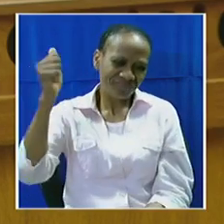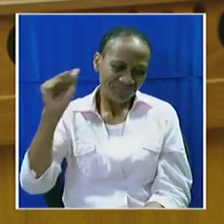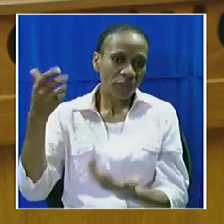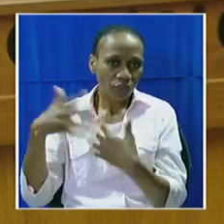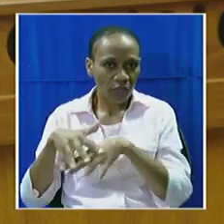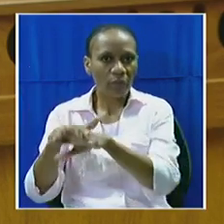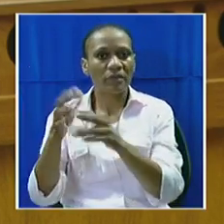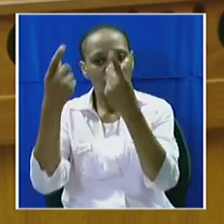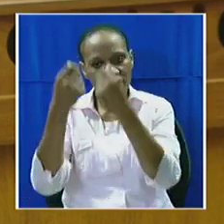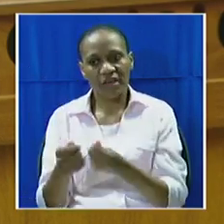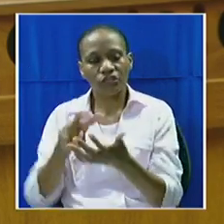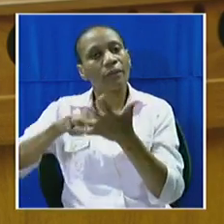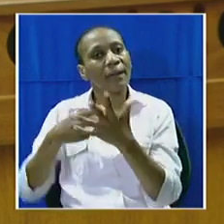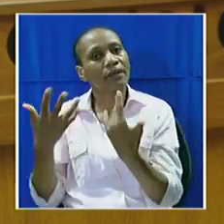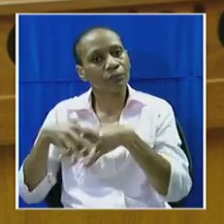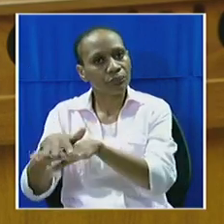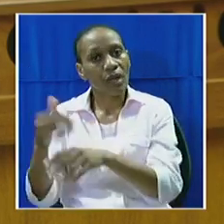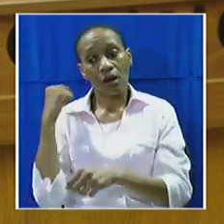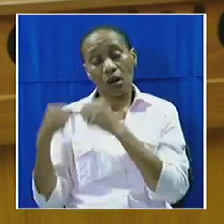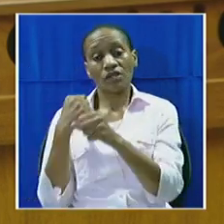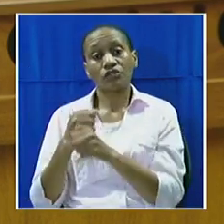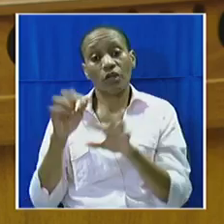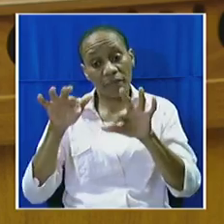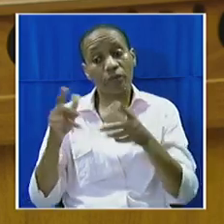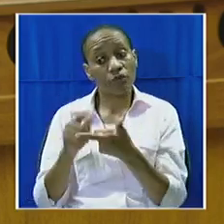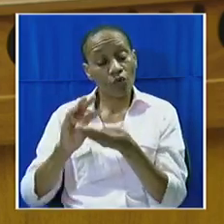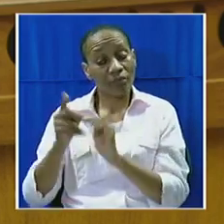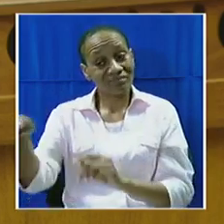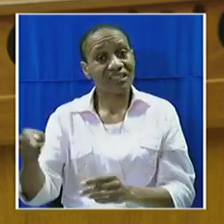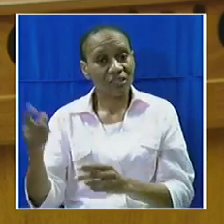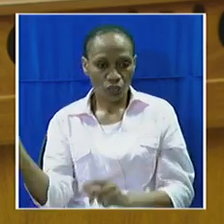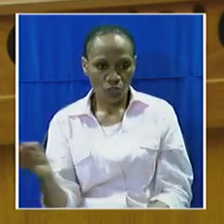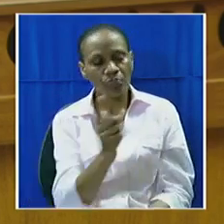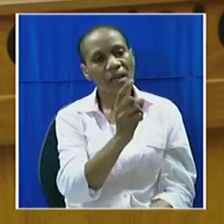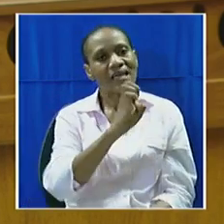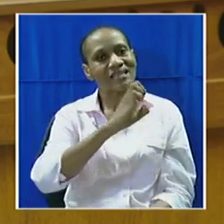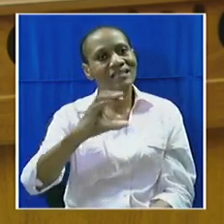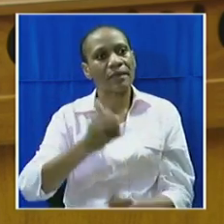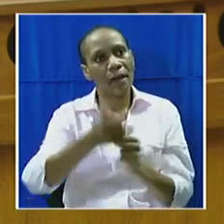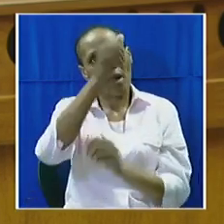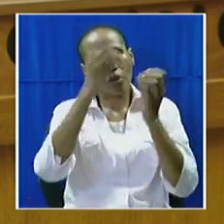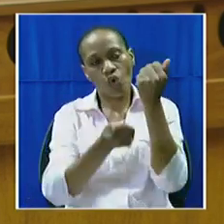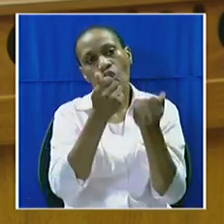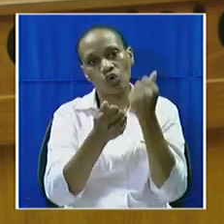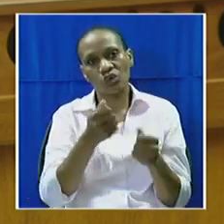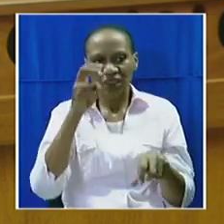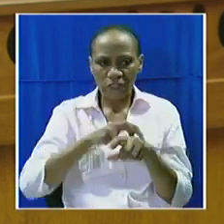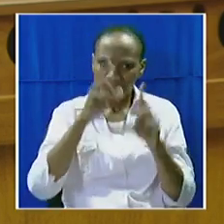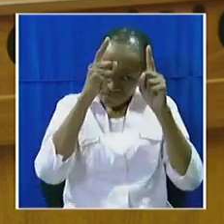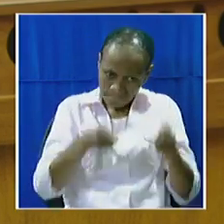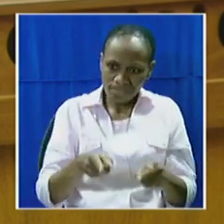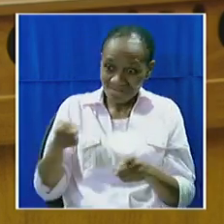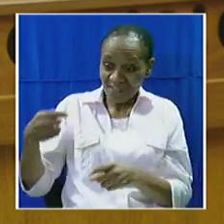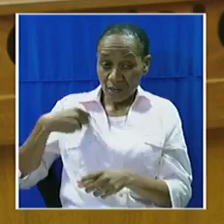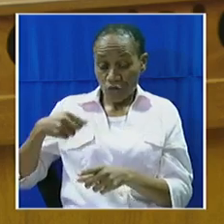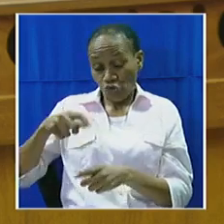a financial recovery plan. Last year, residents of Makana had to approach the Eastern Cape High Court to get an order to force the